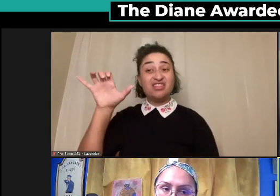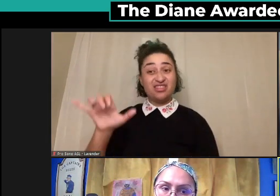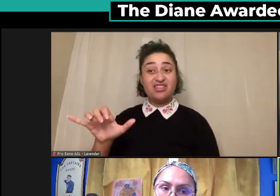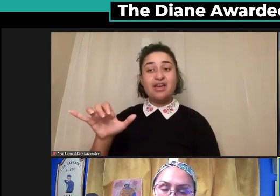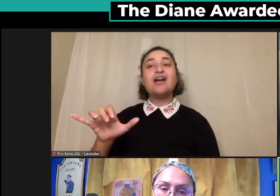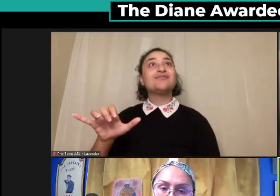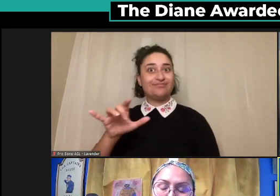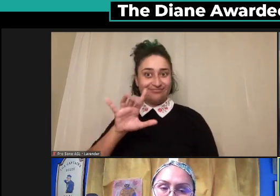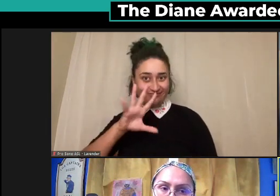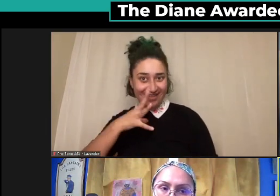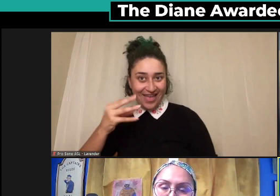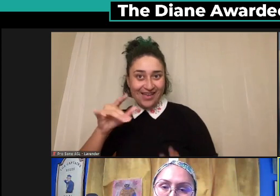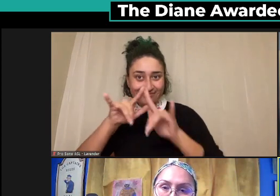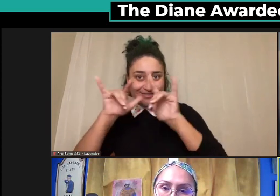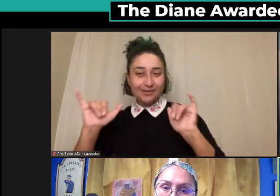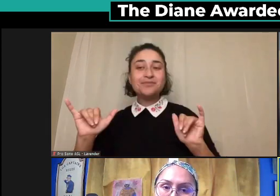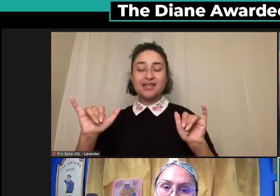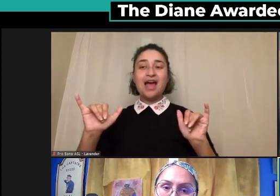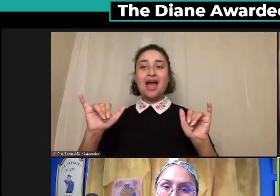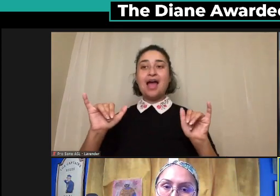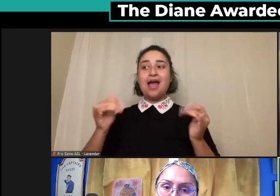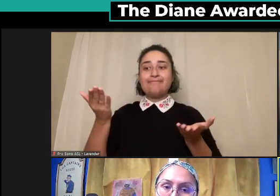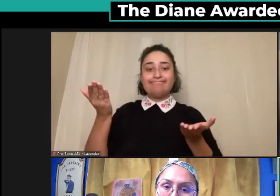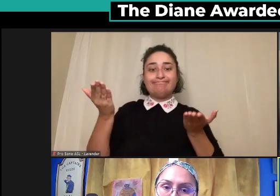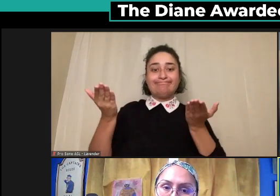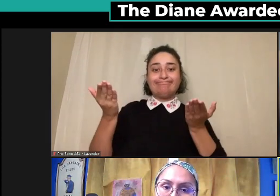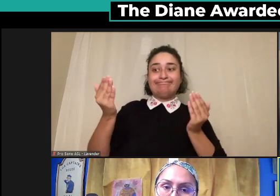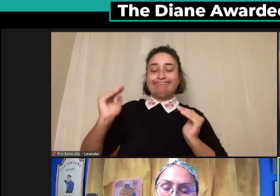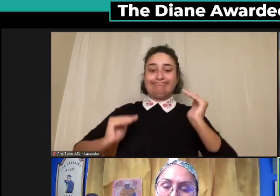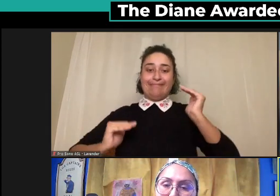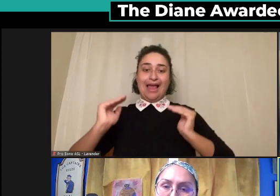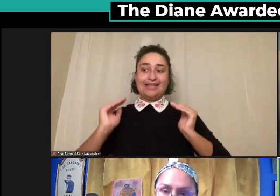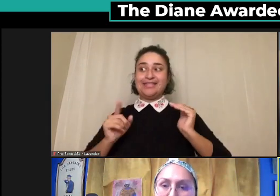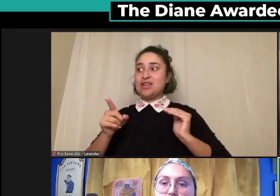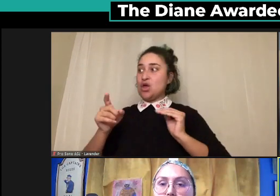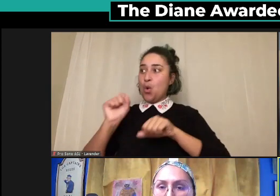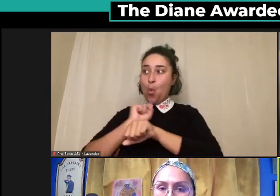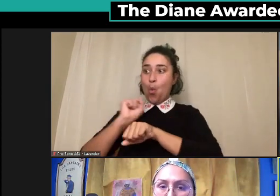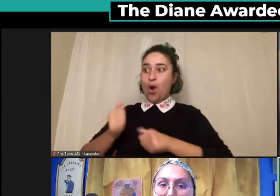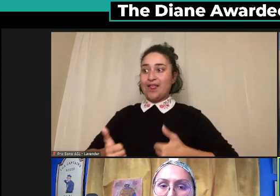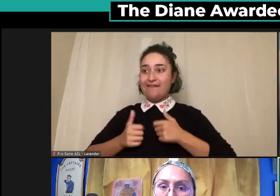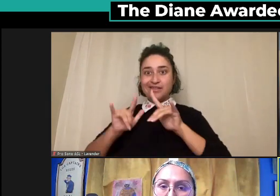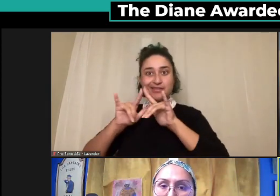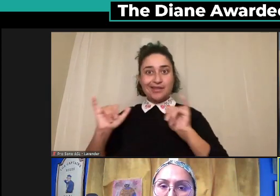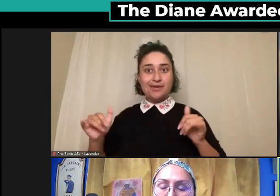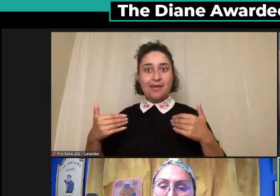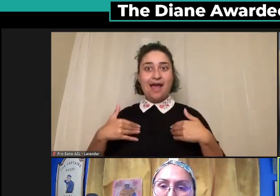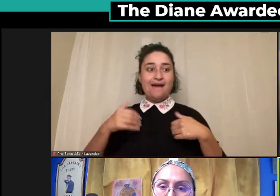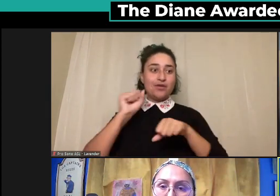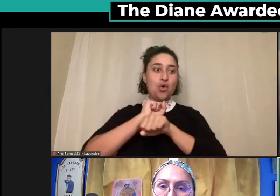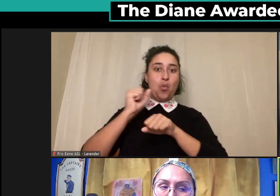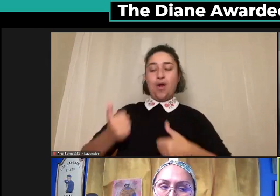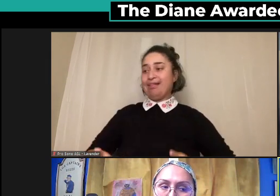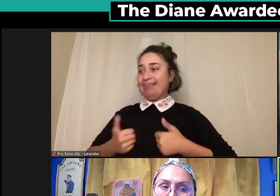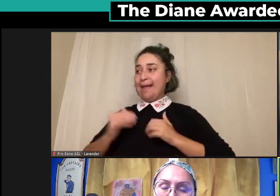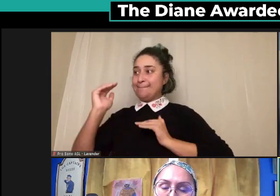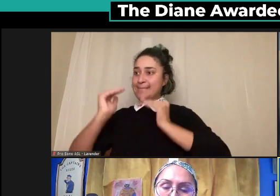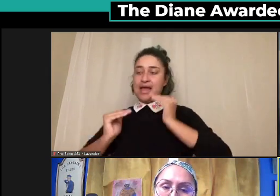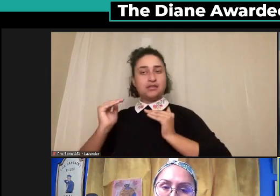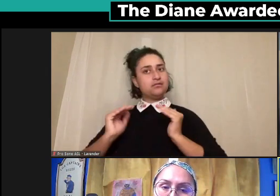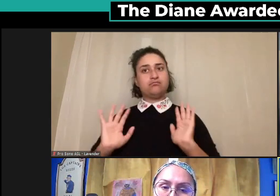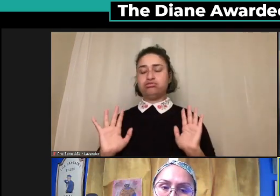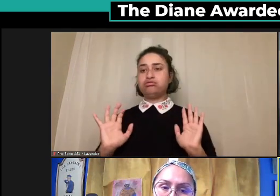And at the same time, balancing their work life, right? Having a work-life balance, which is something that